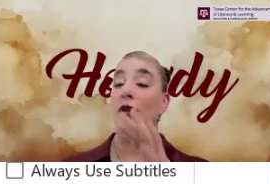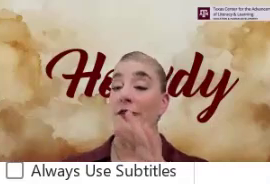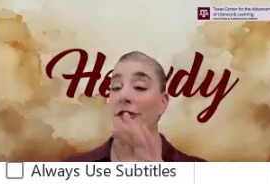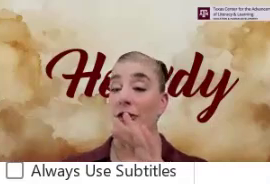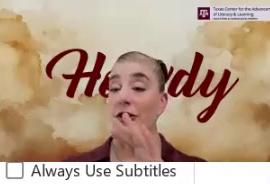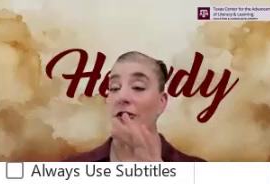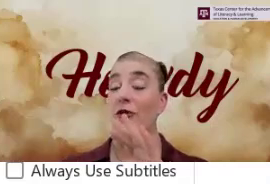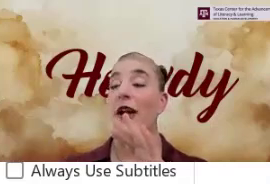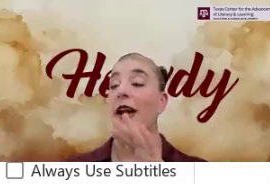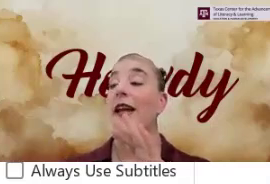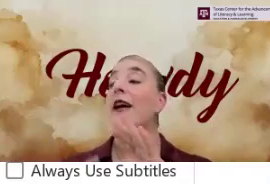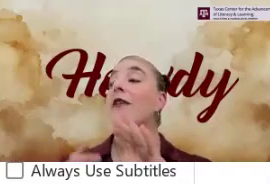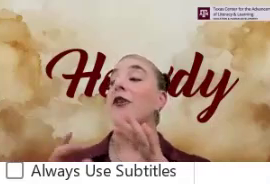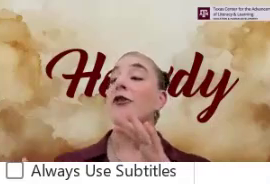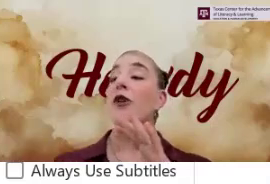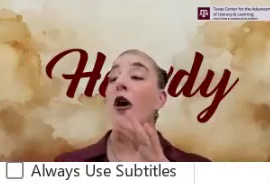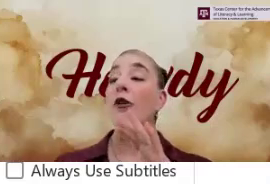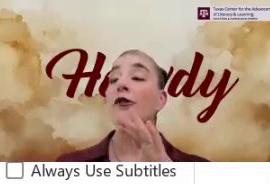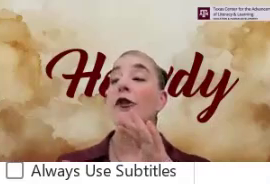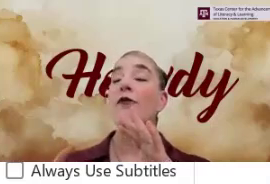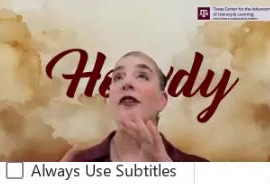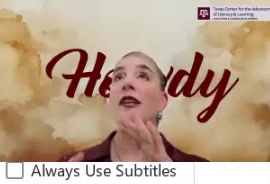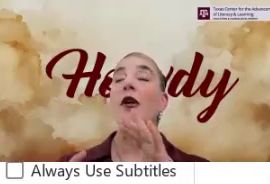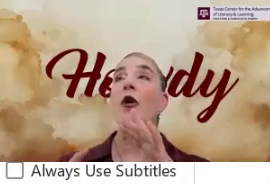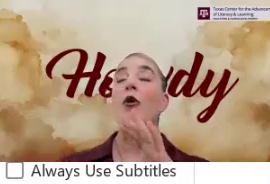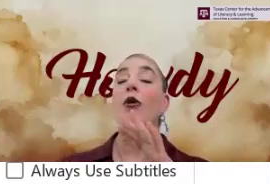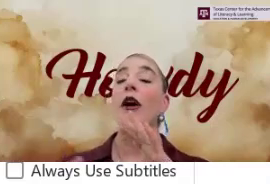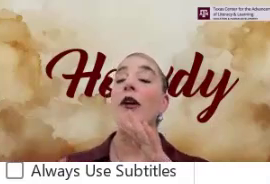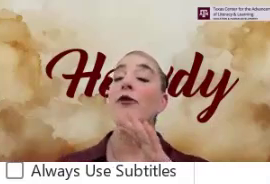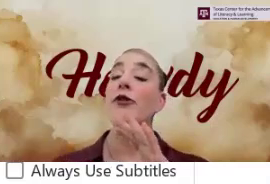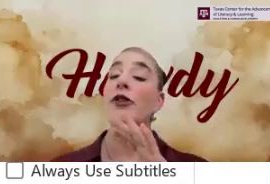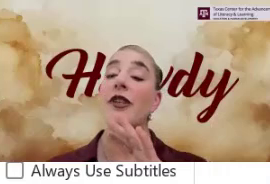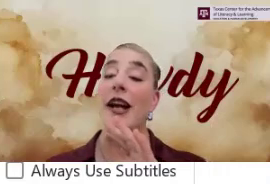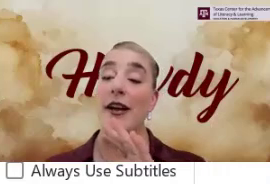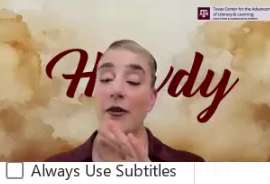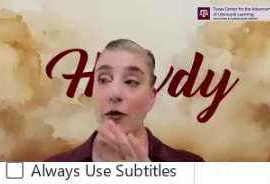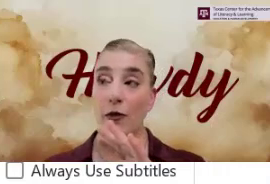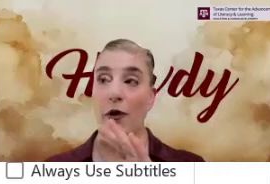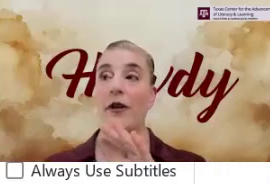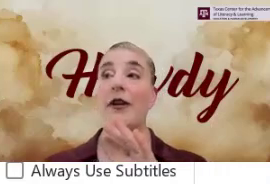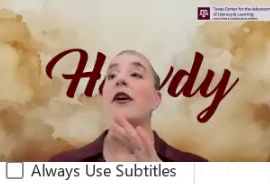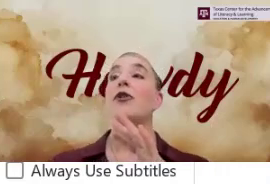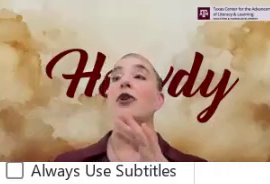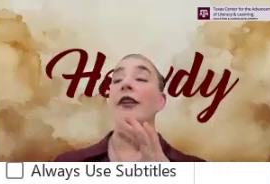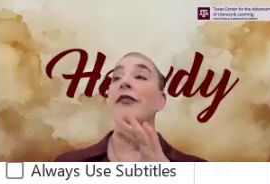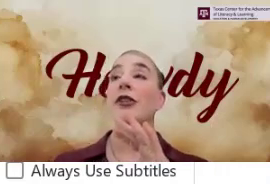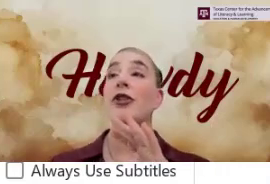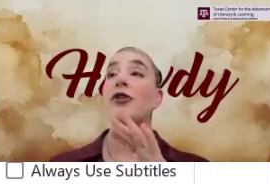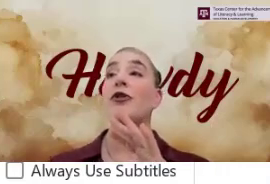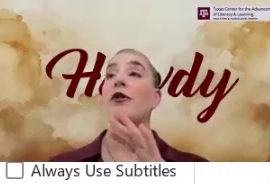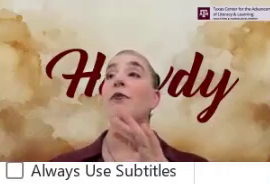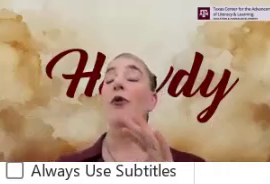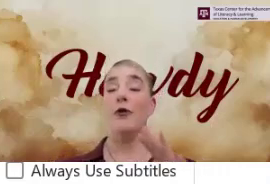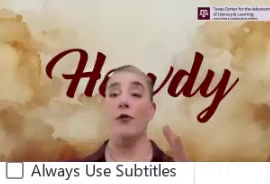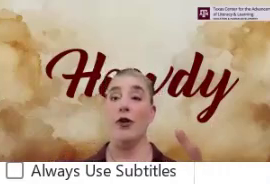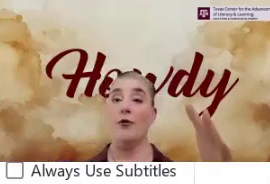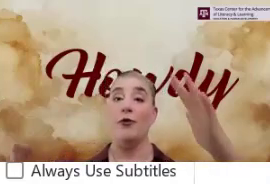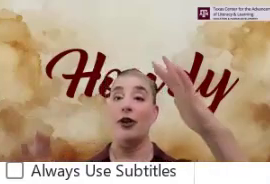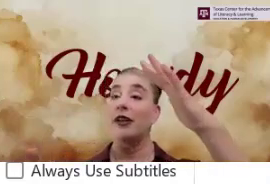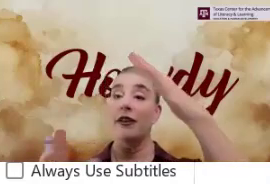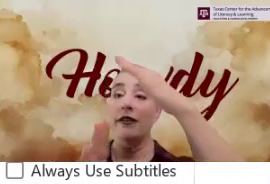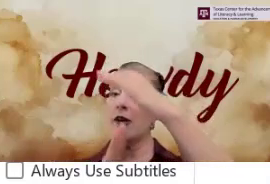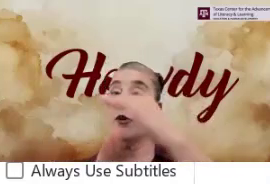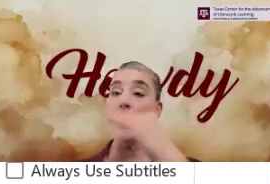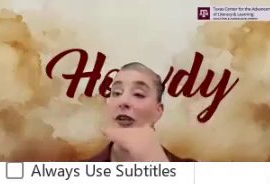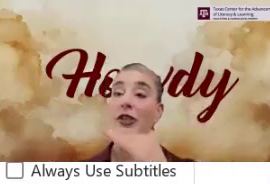control the transitions, okay? There's also the whole understandable part. Transitions are important when